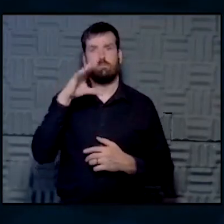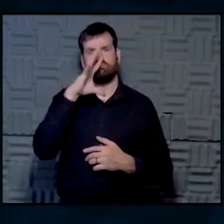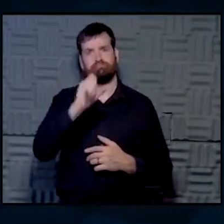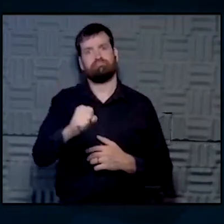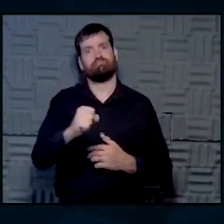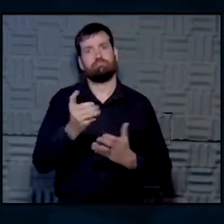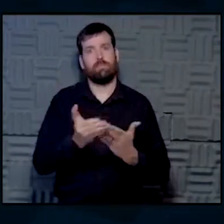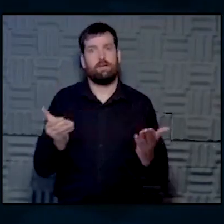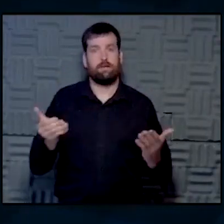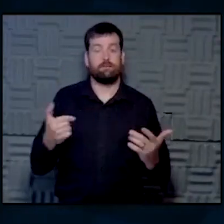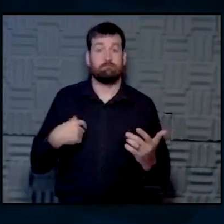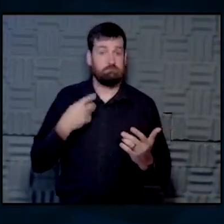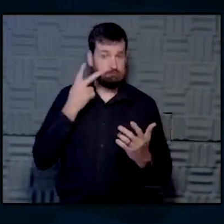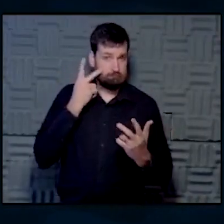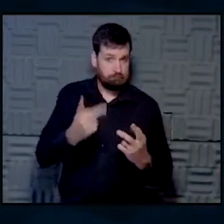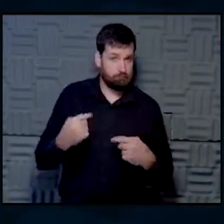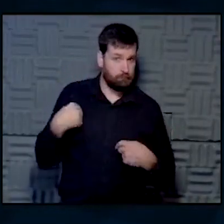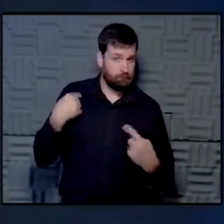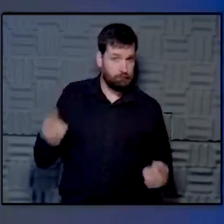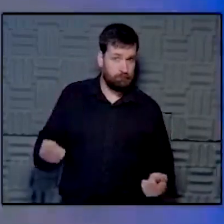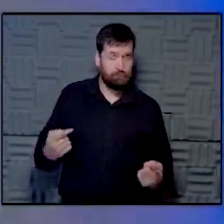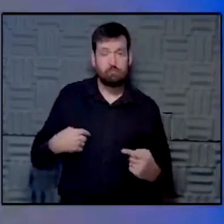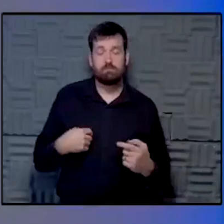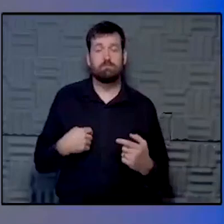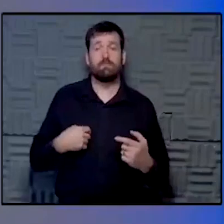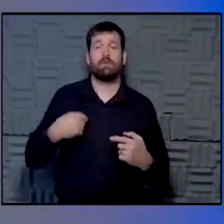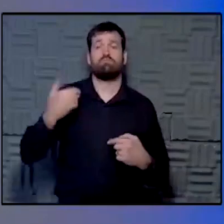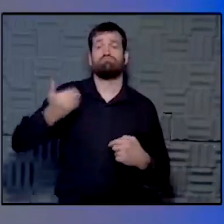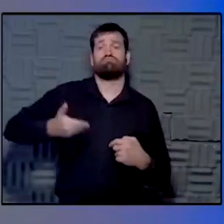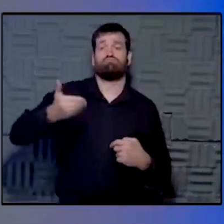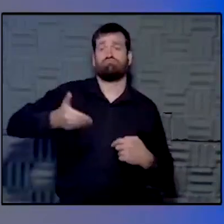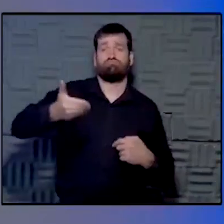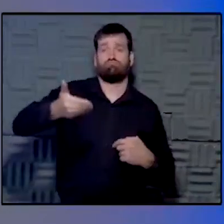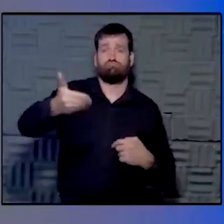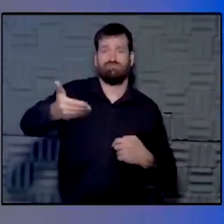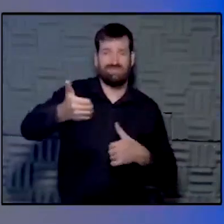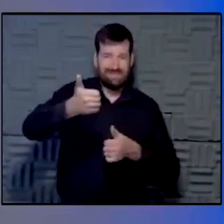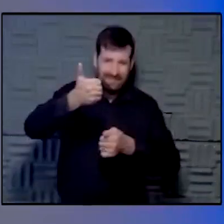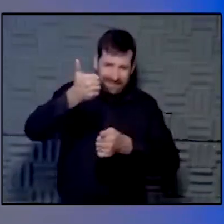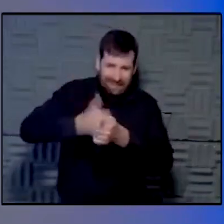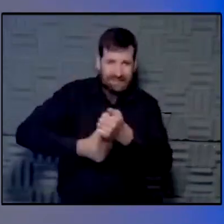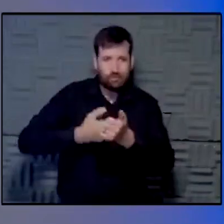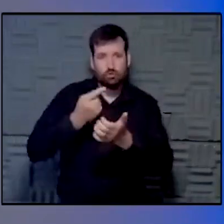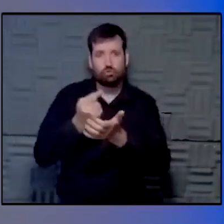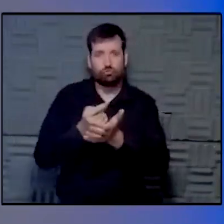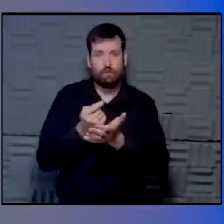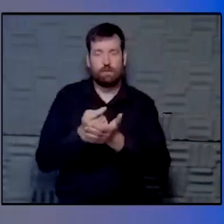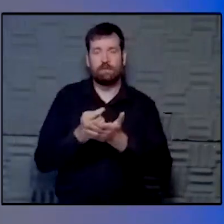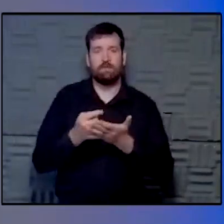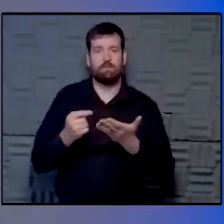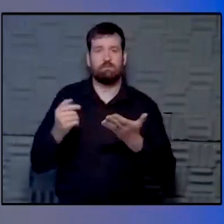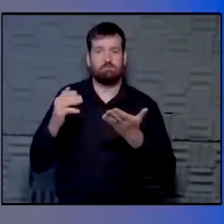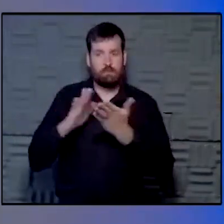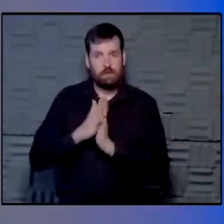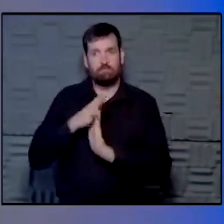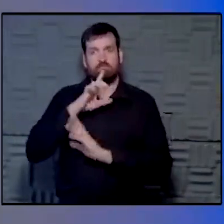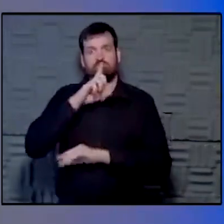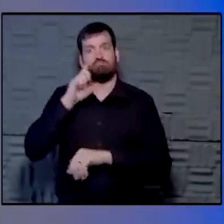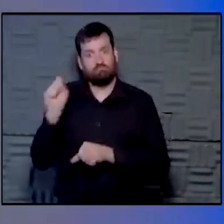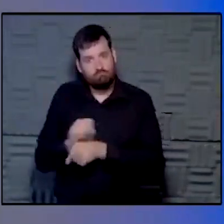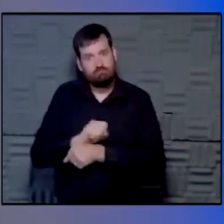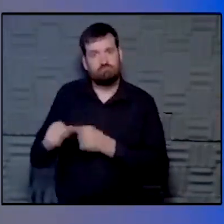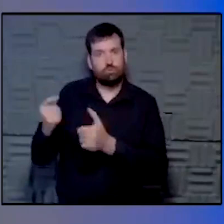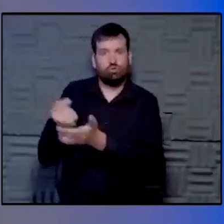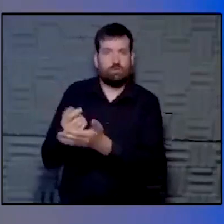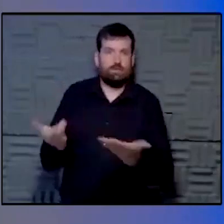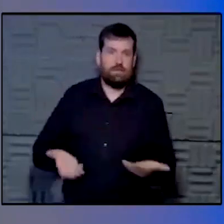thing by what we've seen is that as we move further, each one of these are going into actual treatment in our clinics